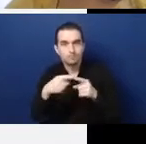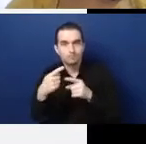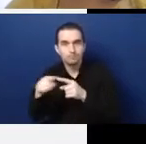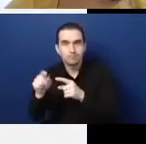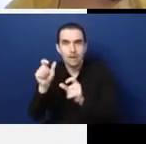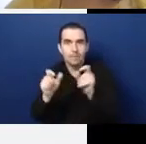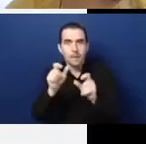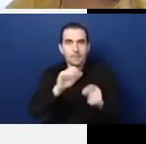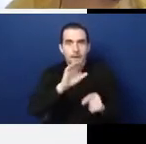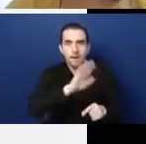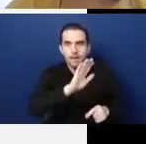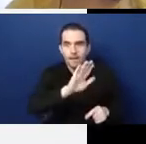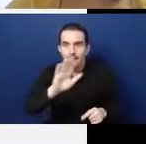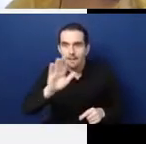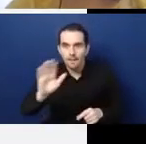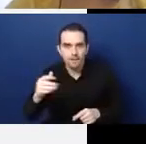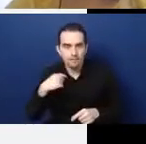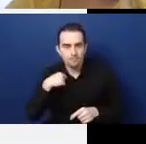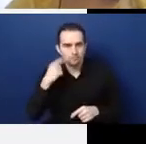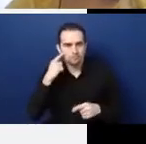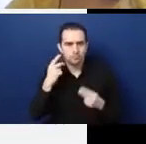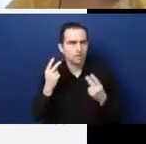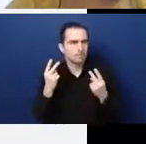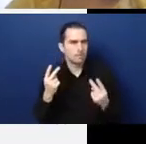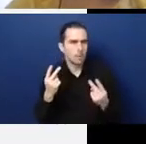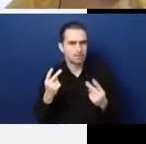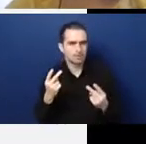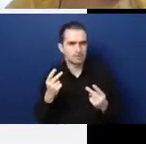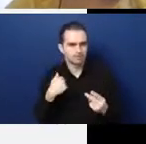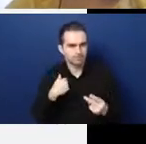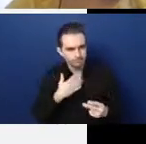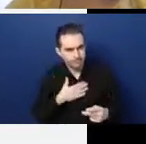Our SiteSavers is very committed to